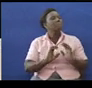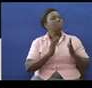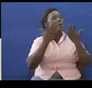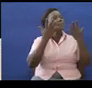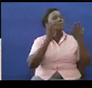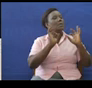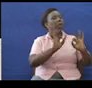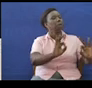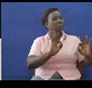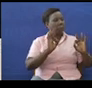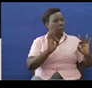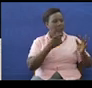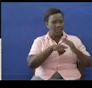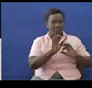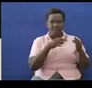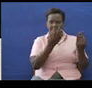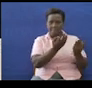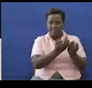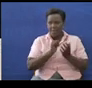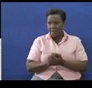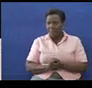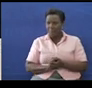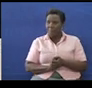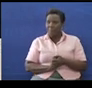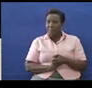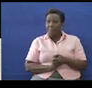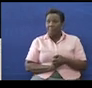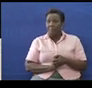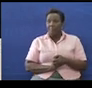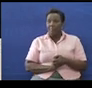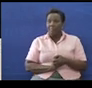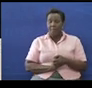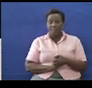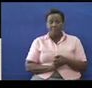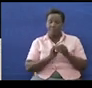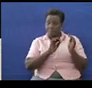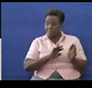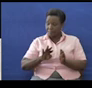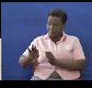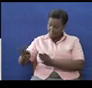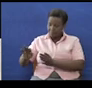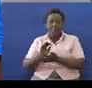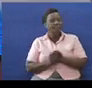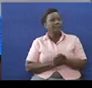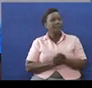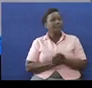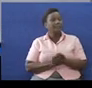adequate water, then your life, the quality of life will also be in a good